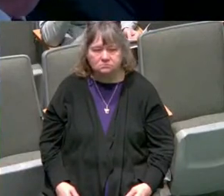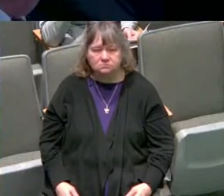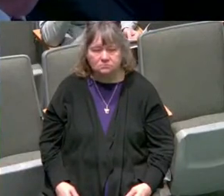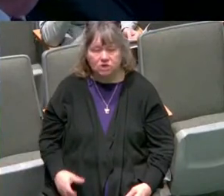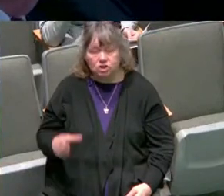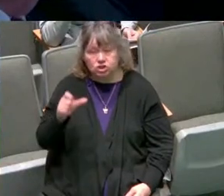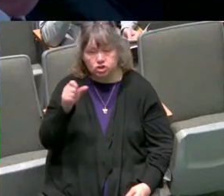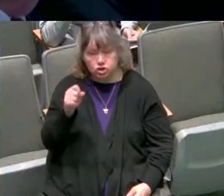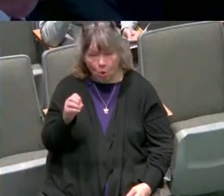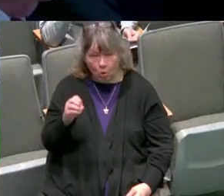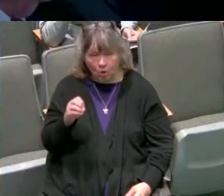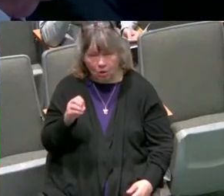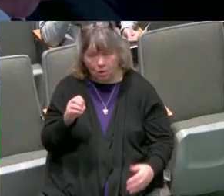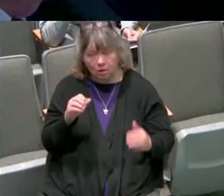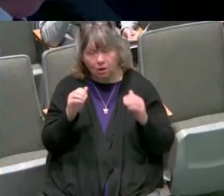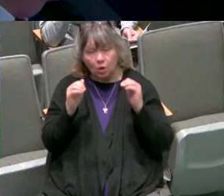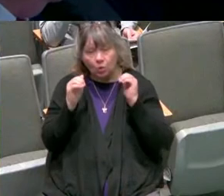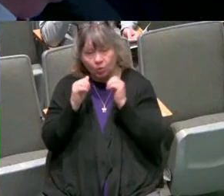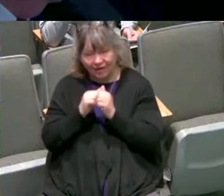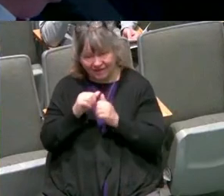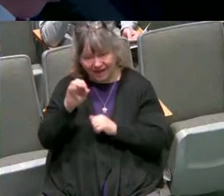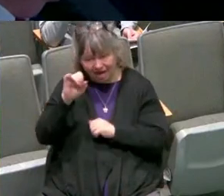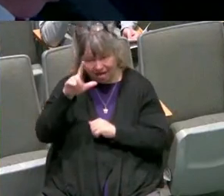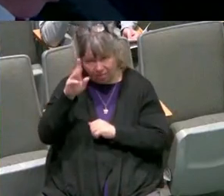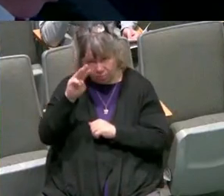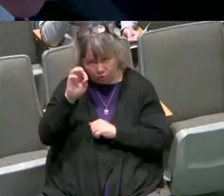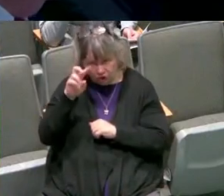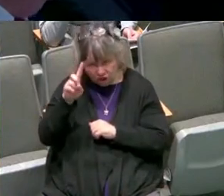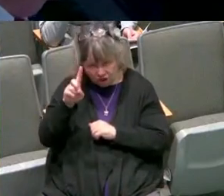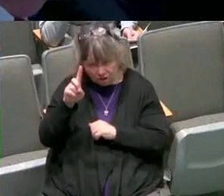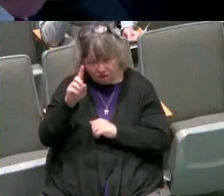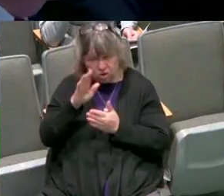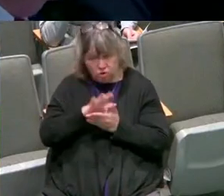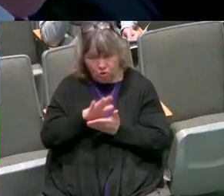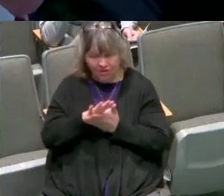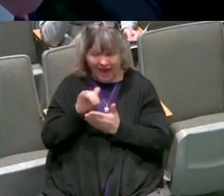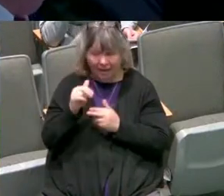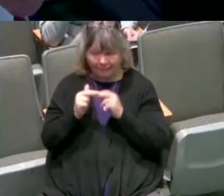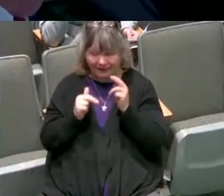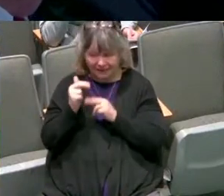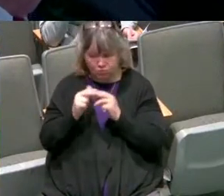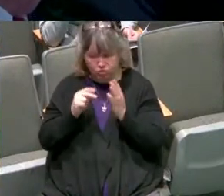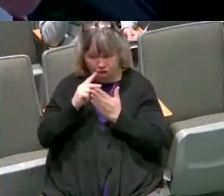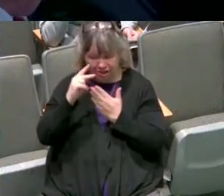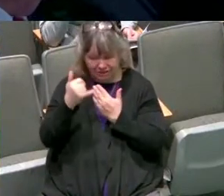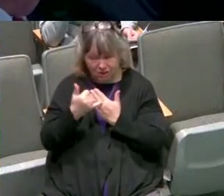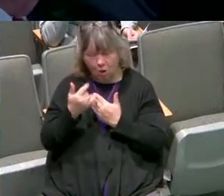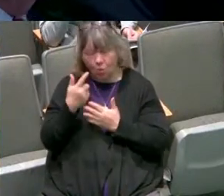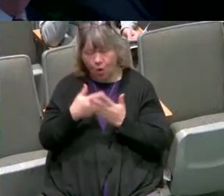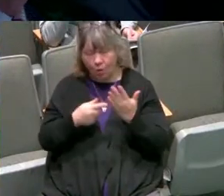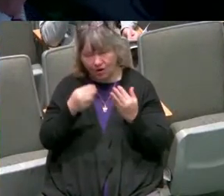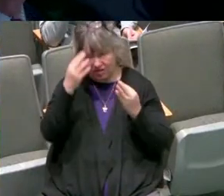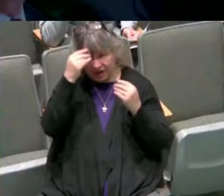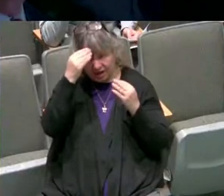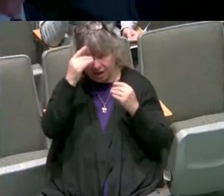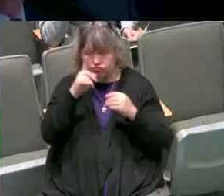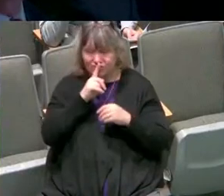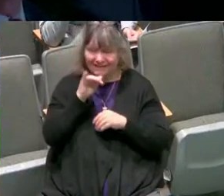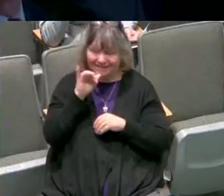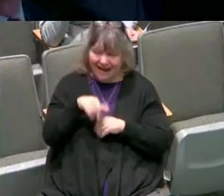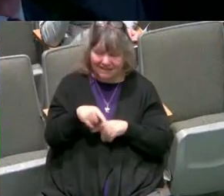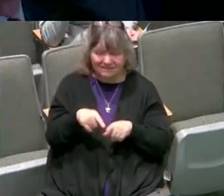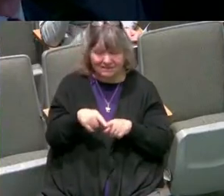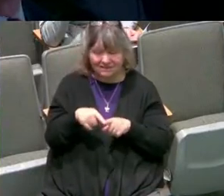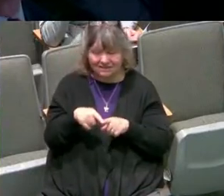so with the uh Elmwood School uh the the building project what we are looking at is that really is